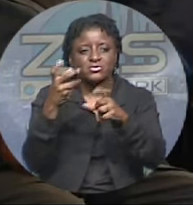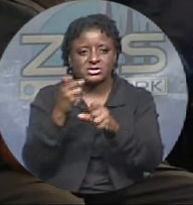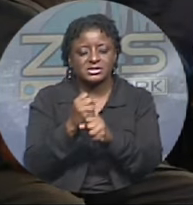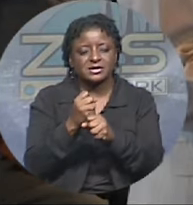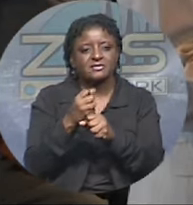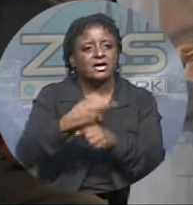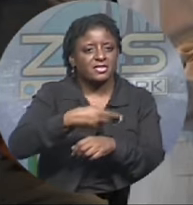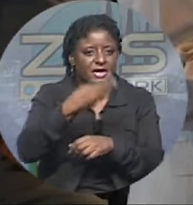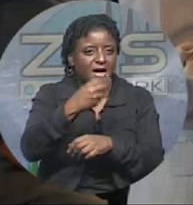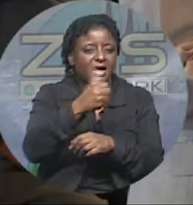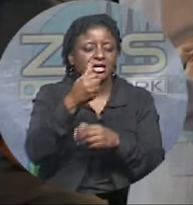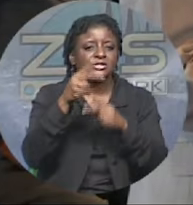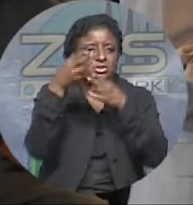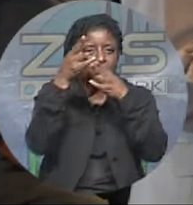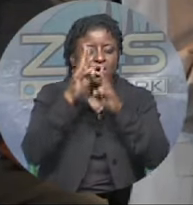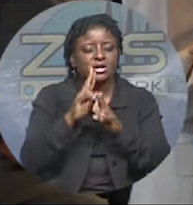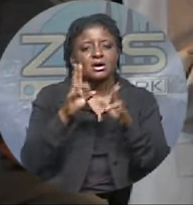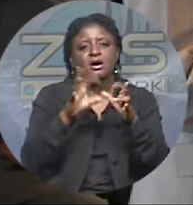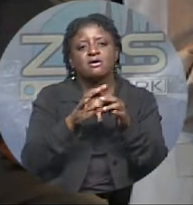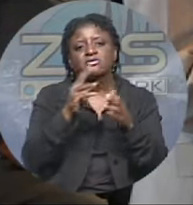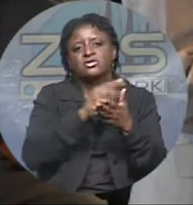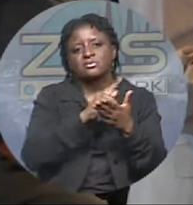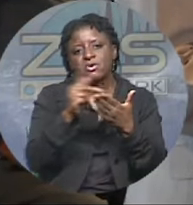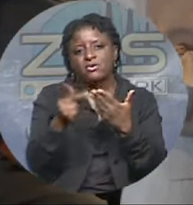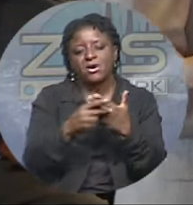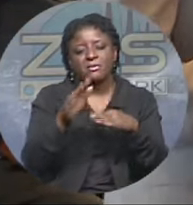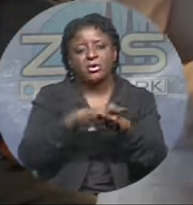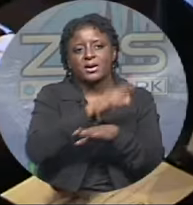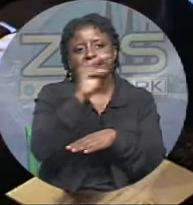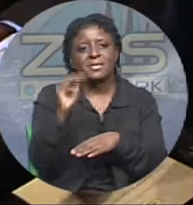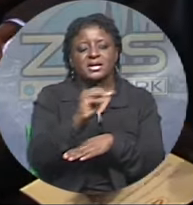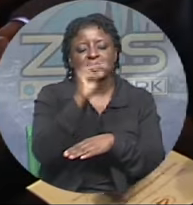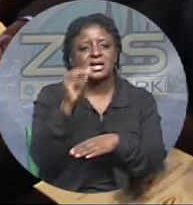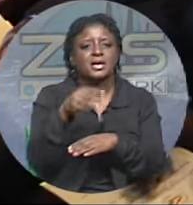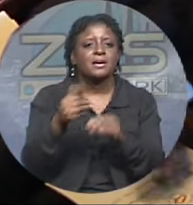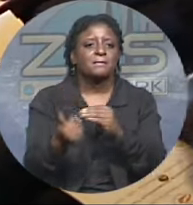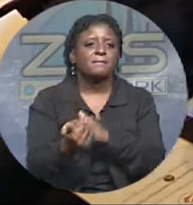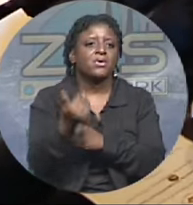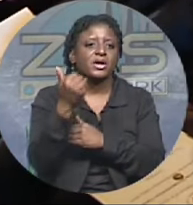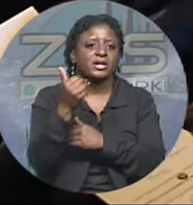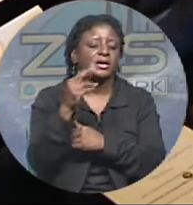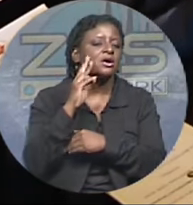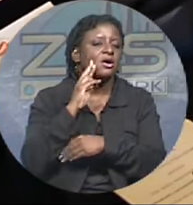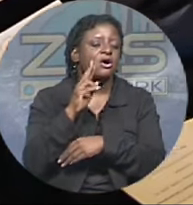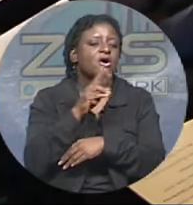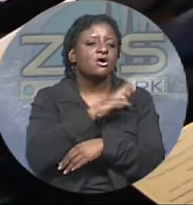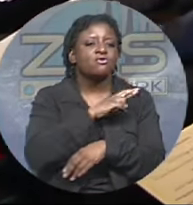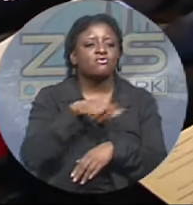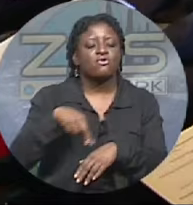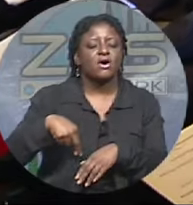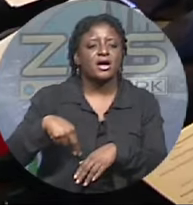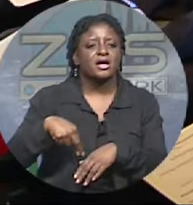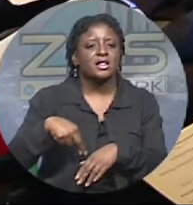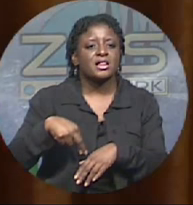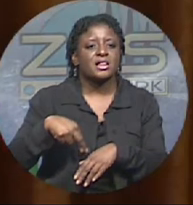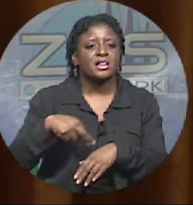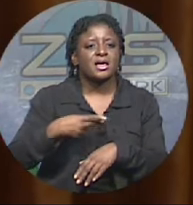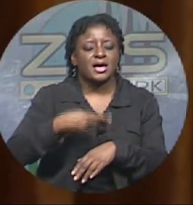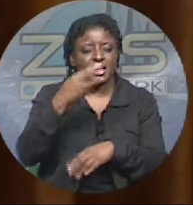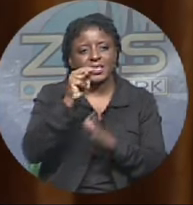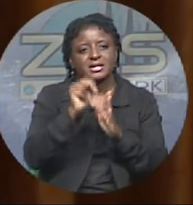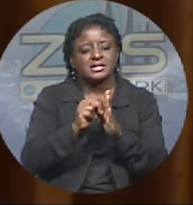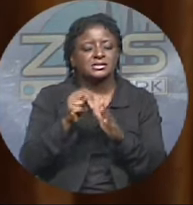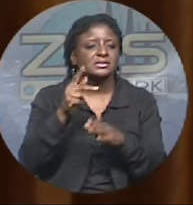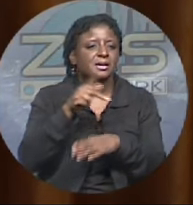program on Monday morning, and royalty was on hand for the occasion. Her Royal Highness Princess Anne, president of, like we said, the